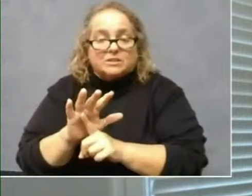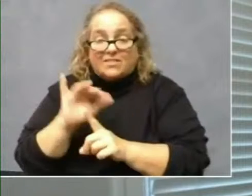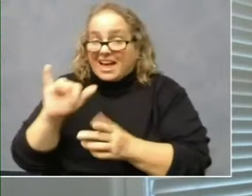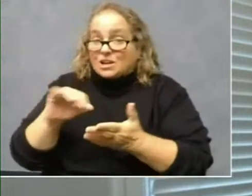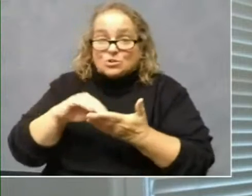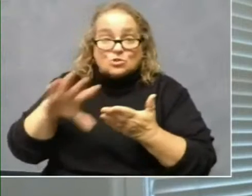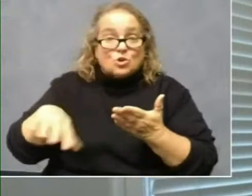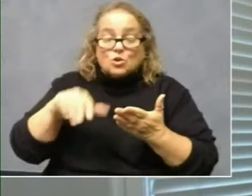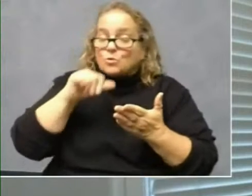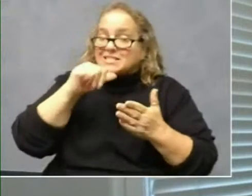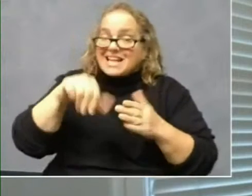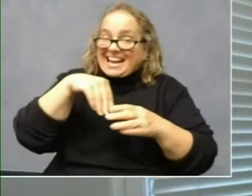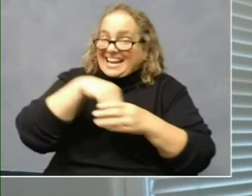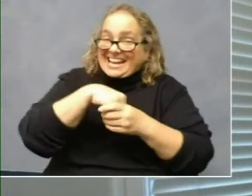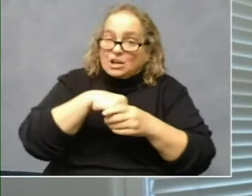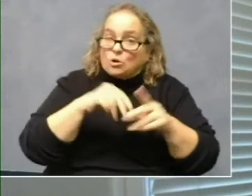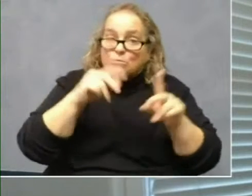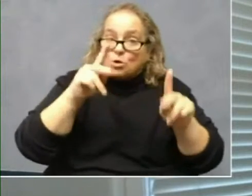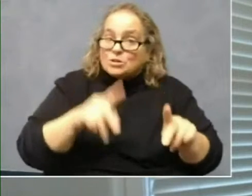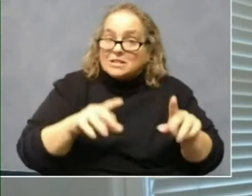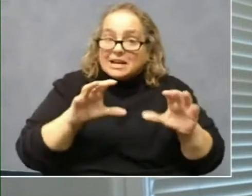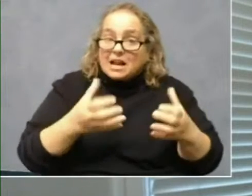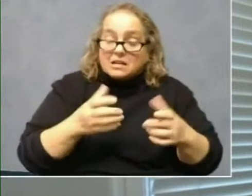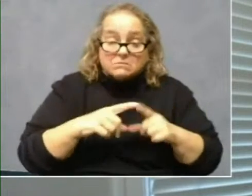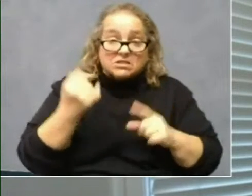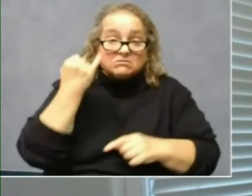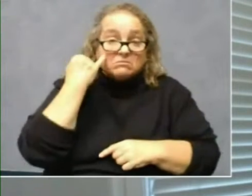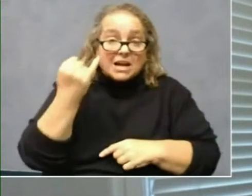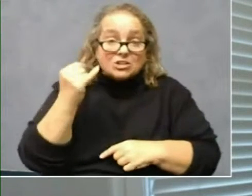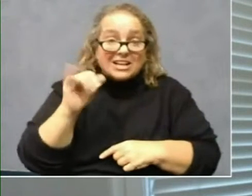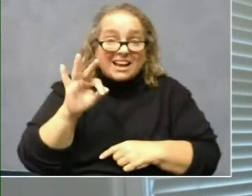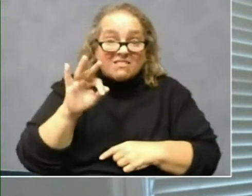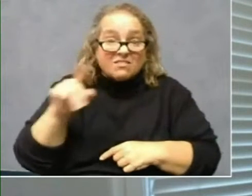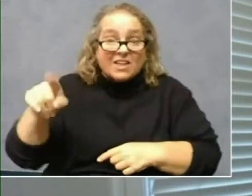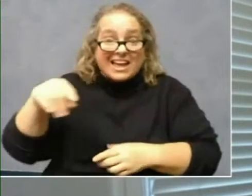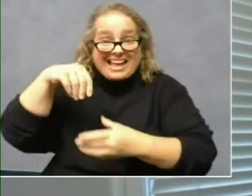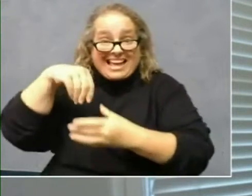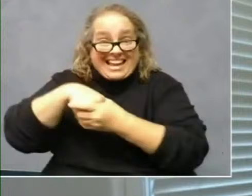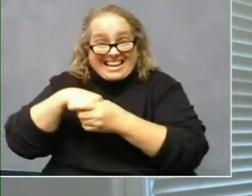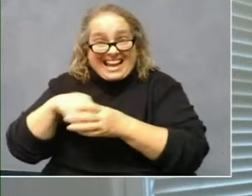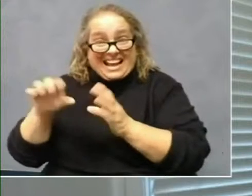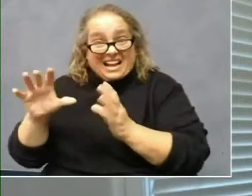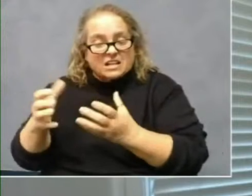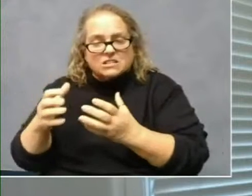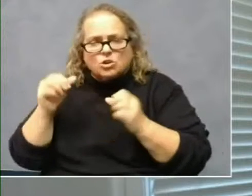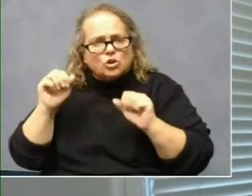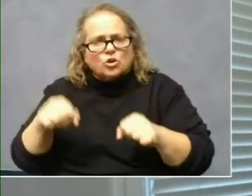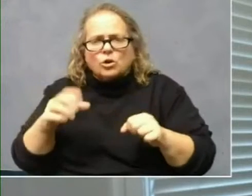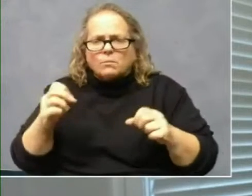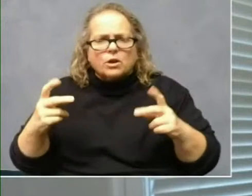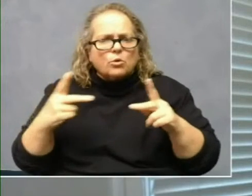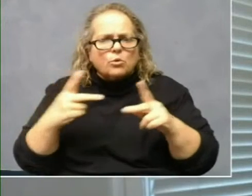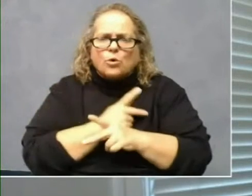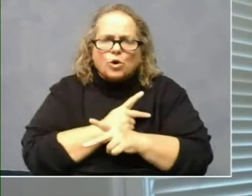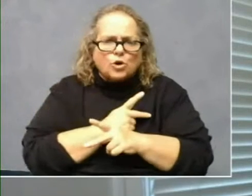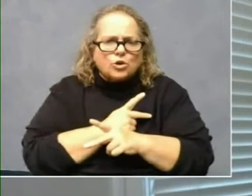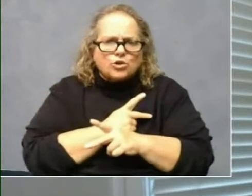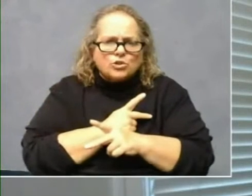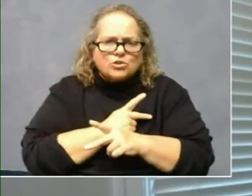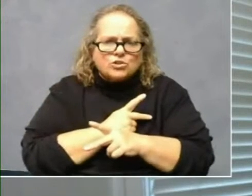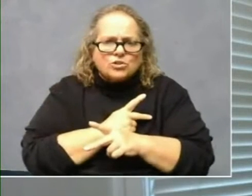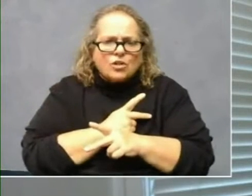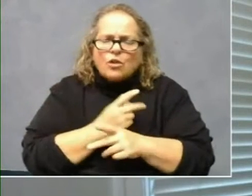period. Had they been in session, this could have been much worse. Now, there are other cases like these that are published in